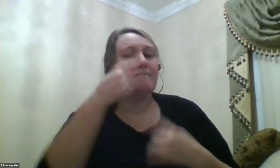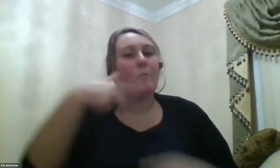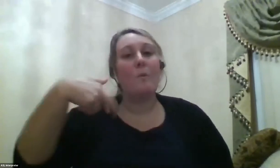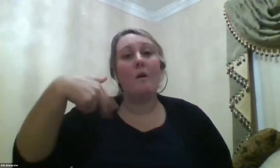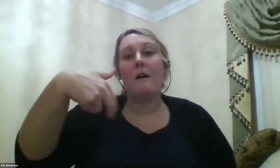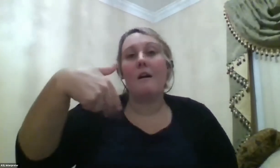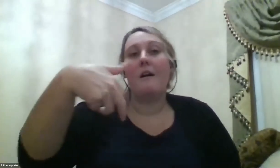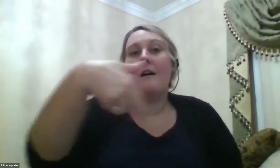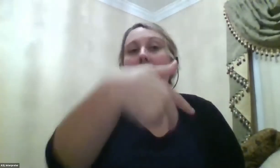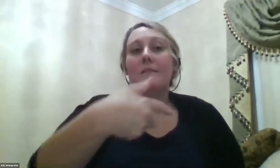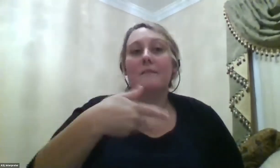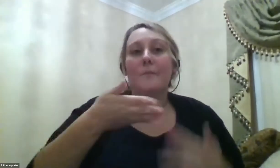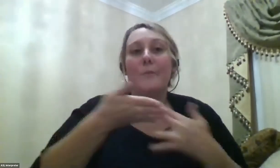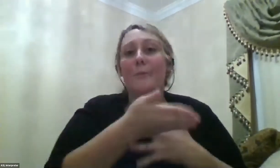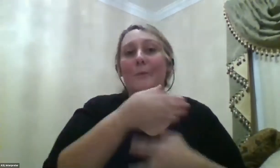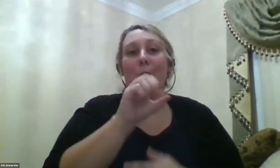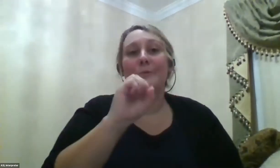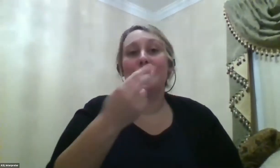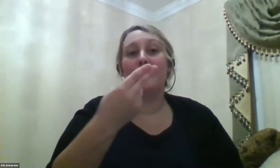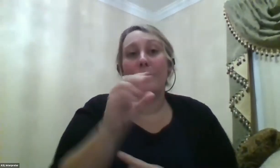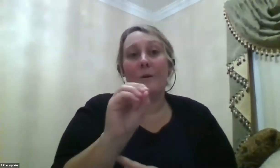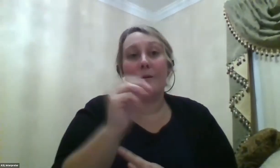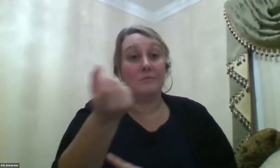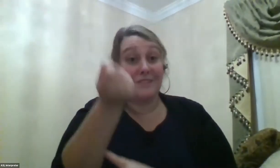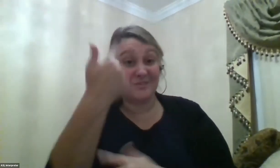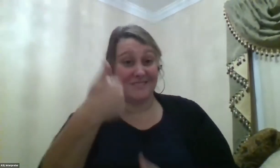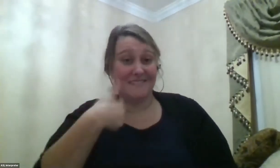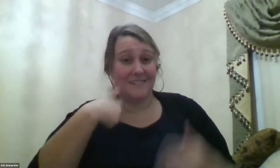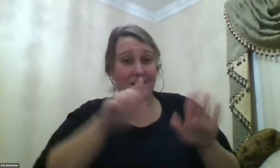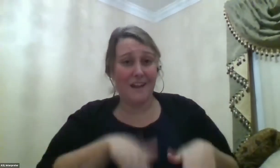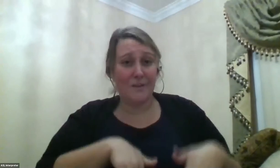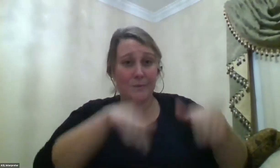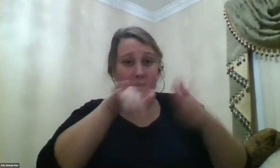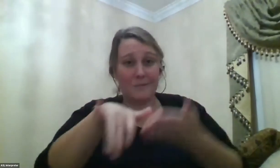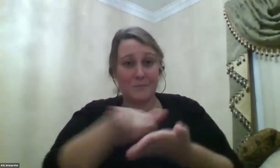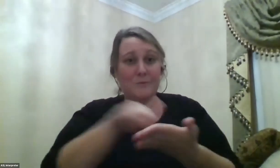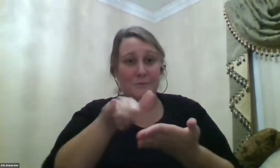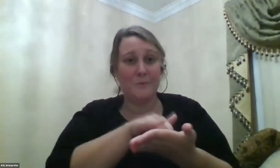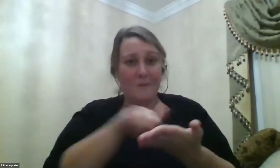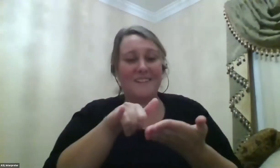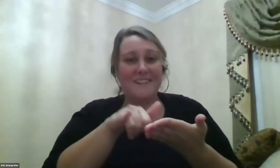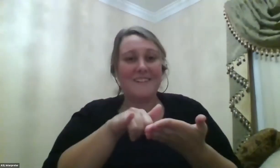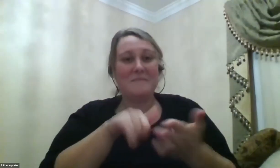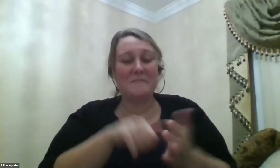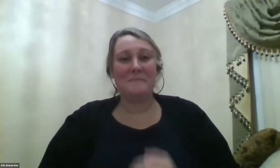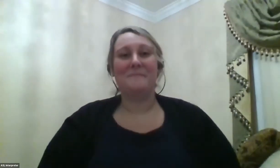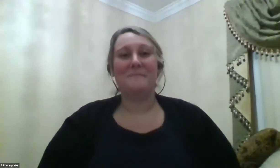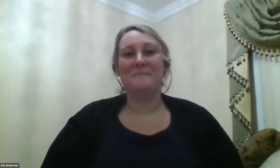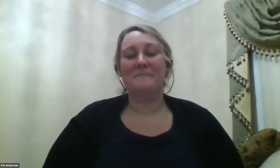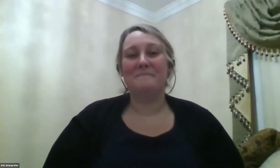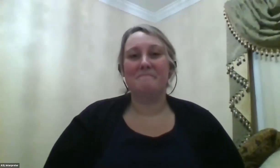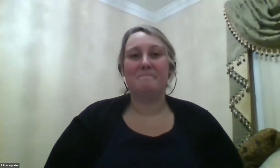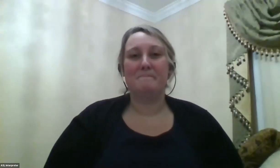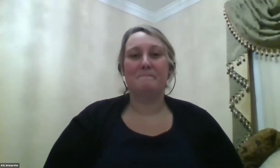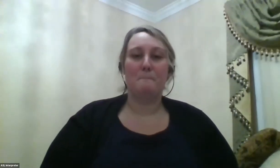York. Um, and yeah, there are some, some aspects of the way that,